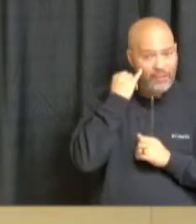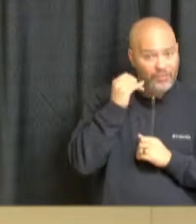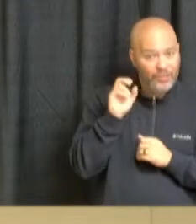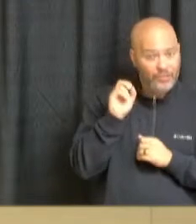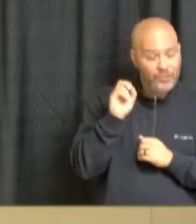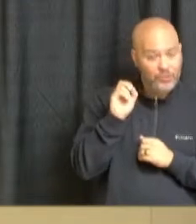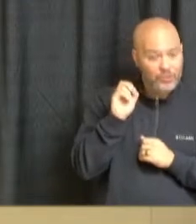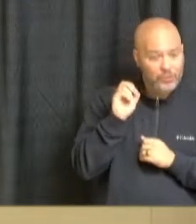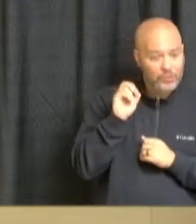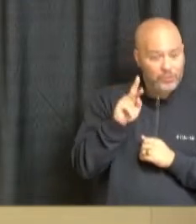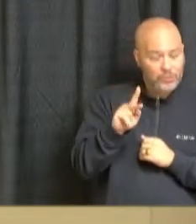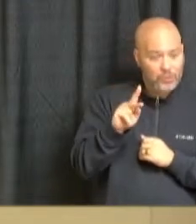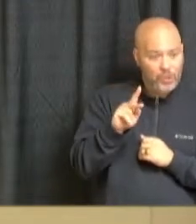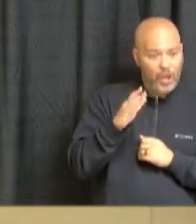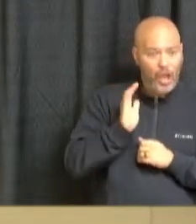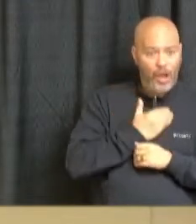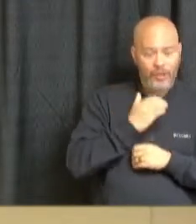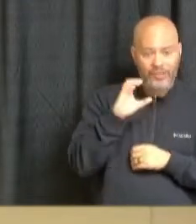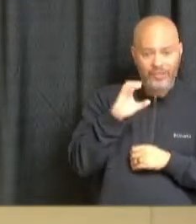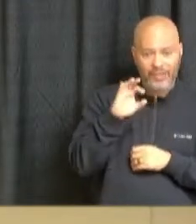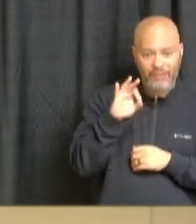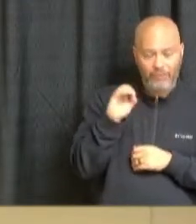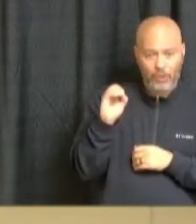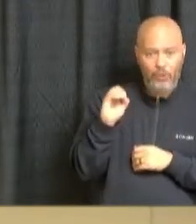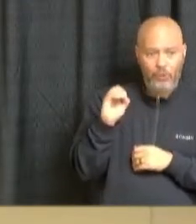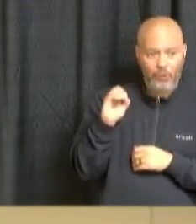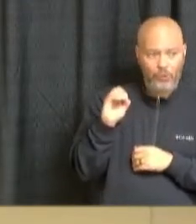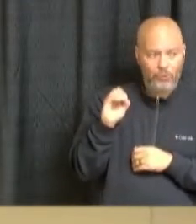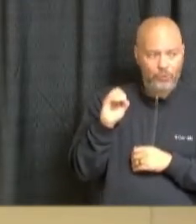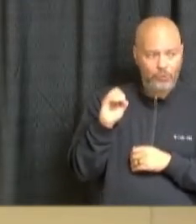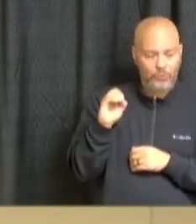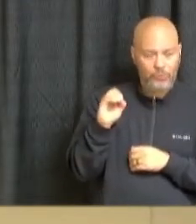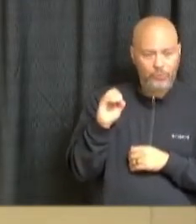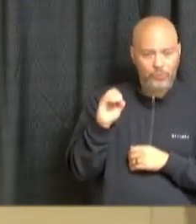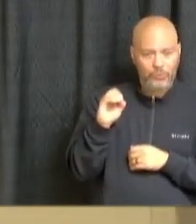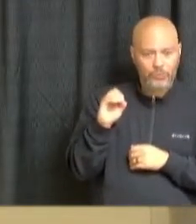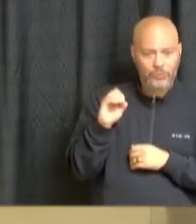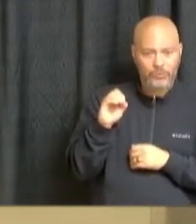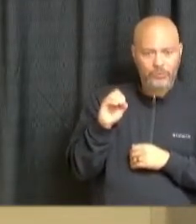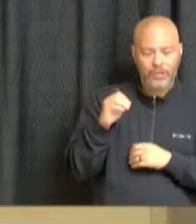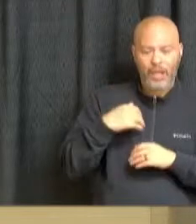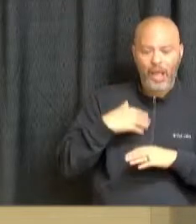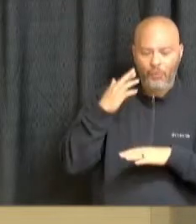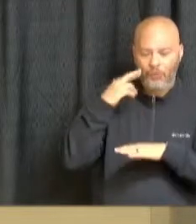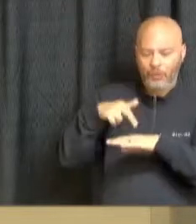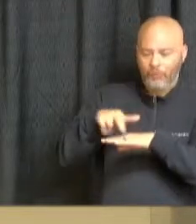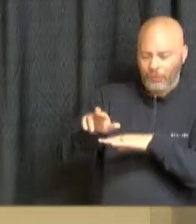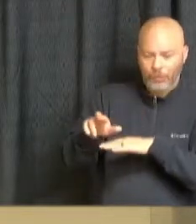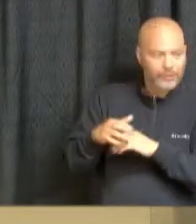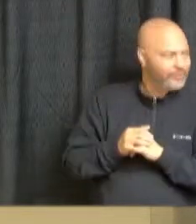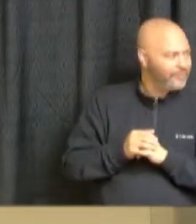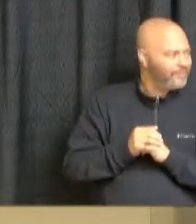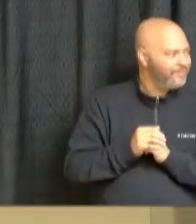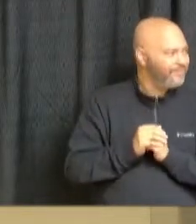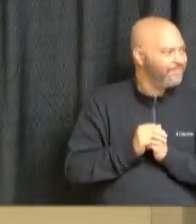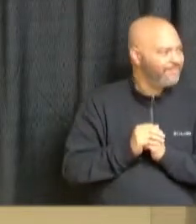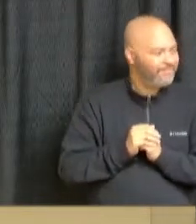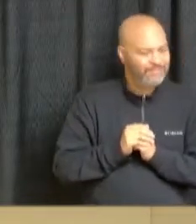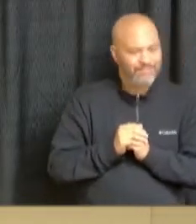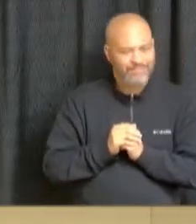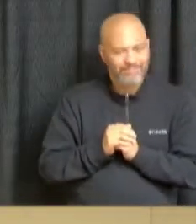you, our CFO, Lori Mata, has more experience. Been over the parking. Great job keeping short answers.